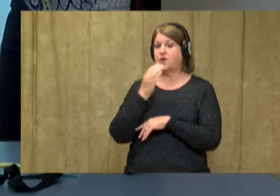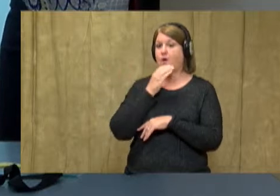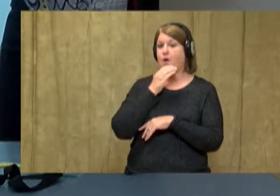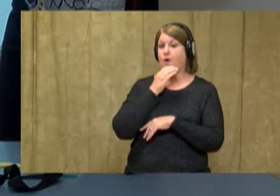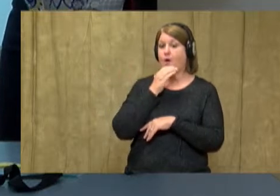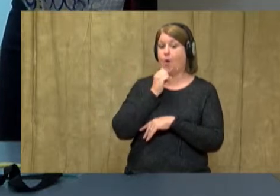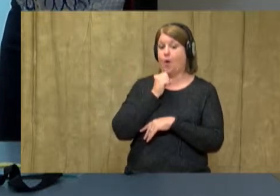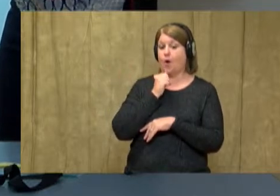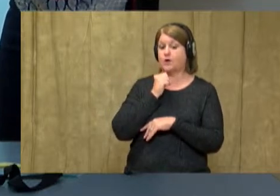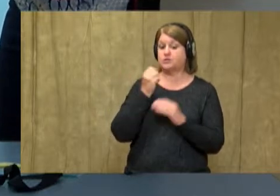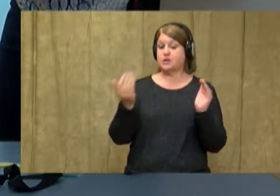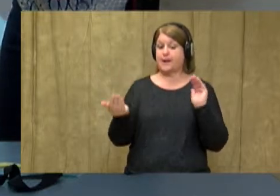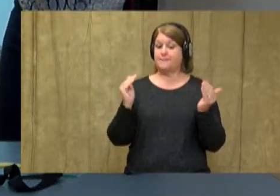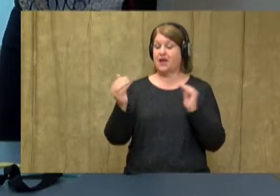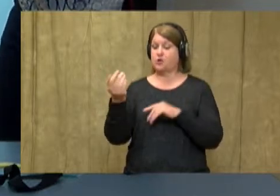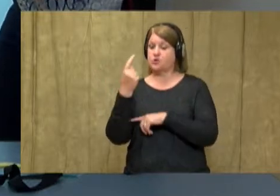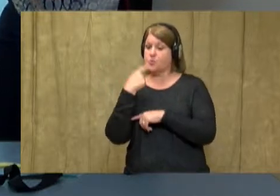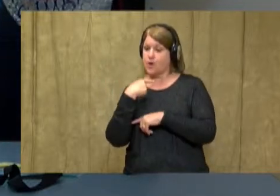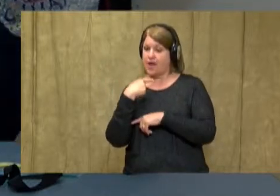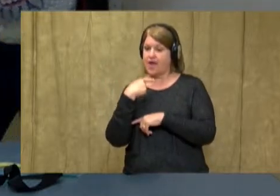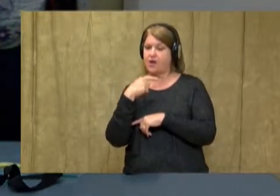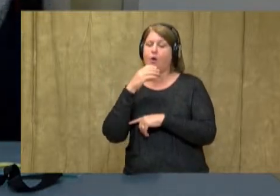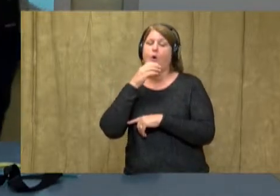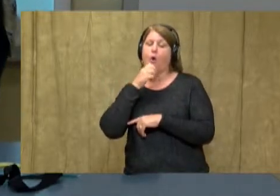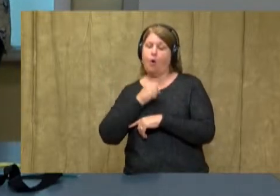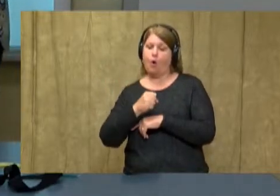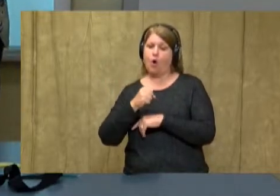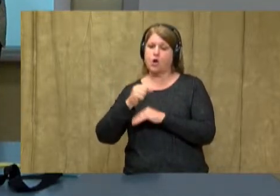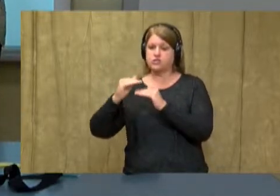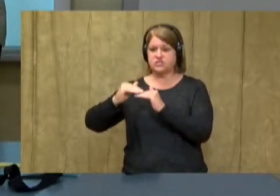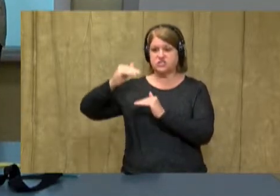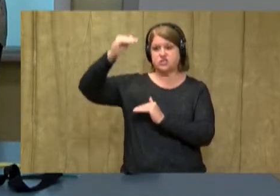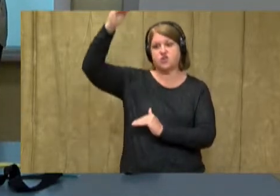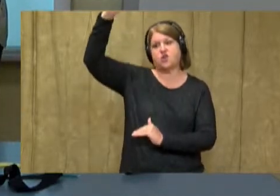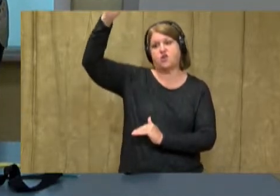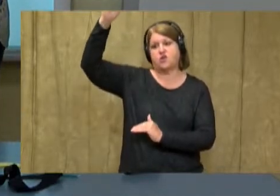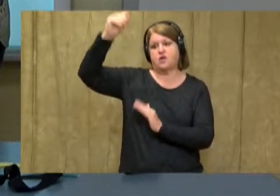Orange to red, the orange is taller